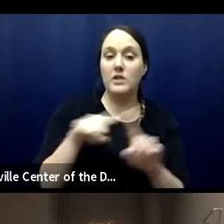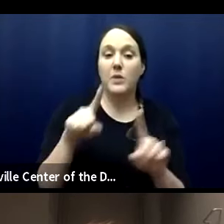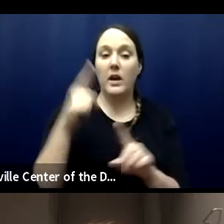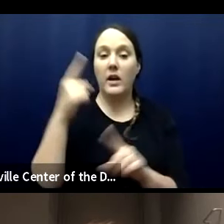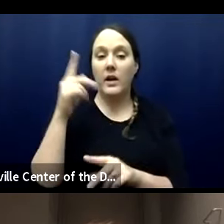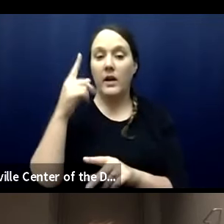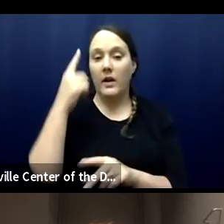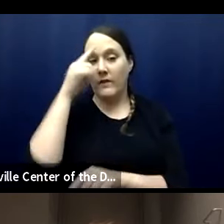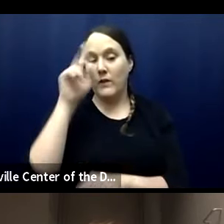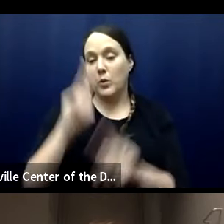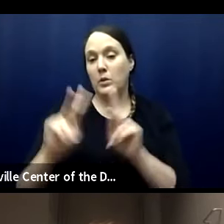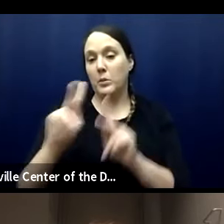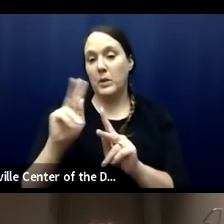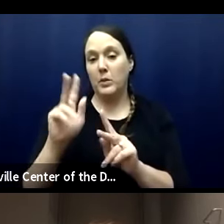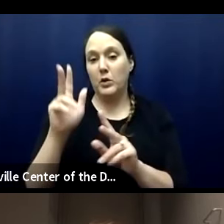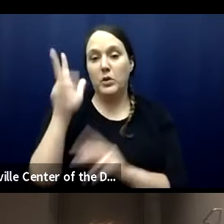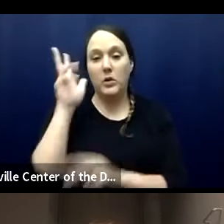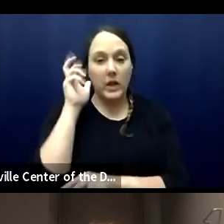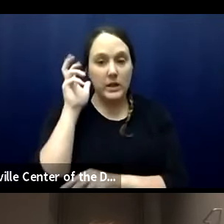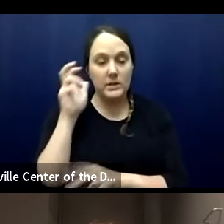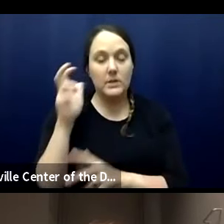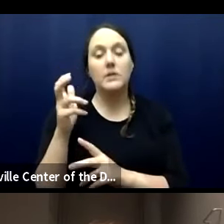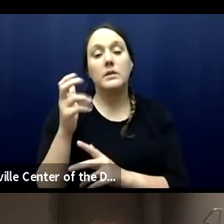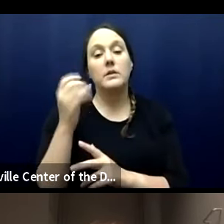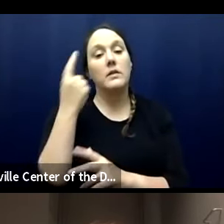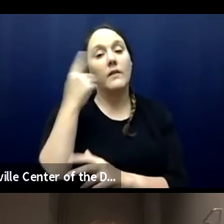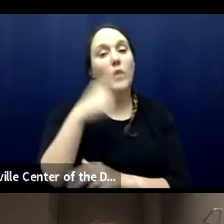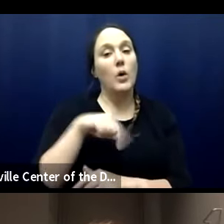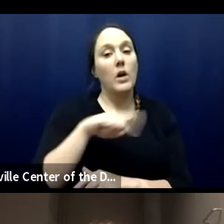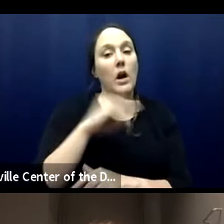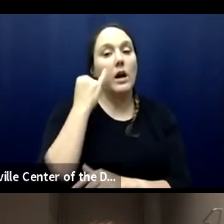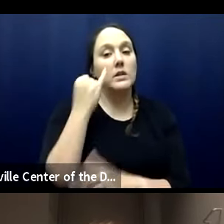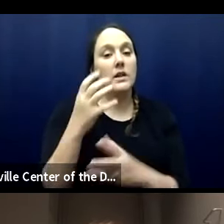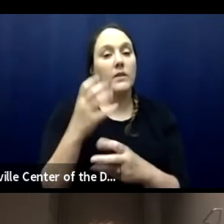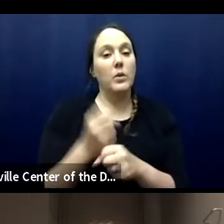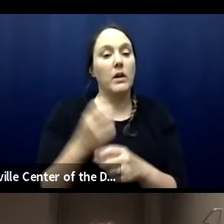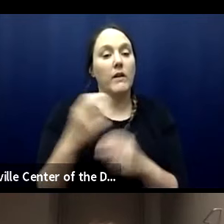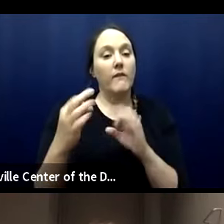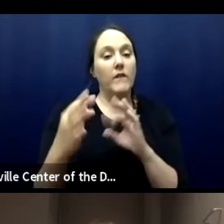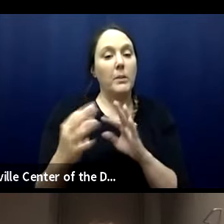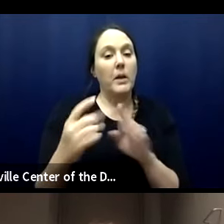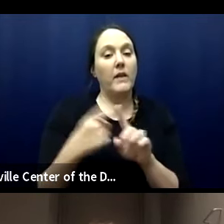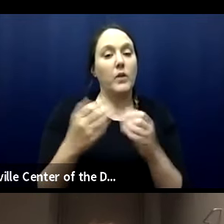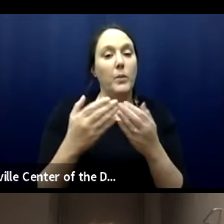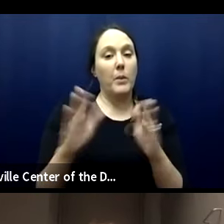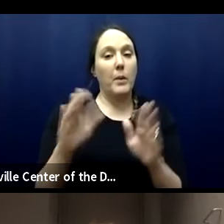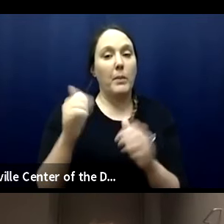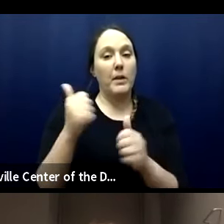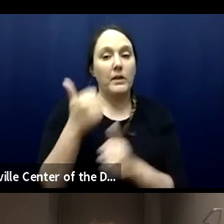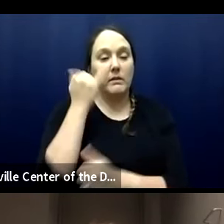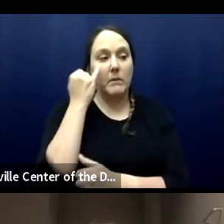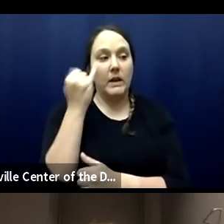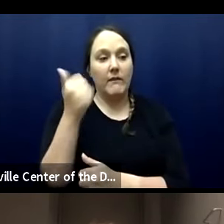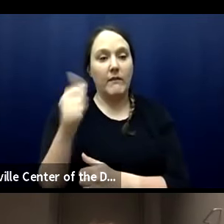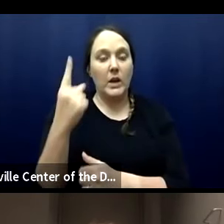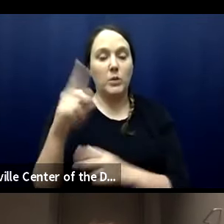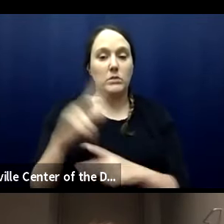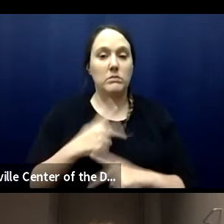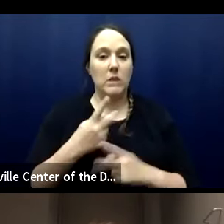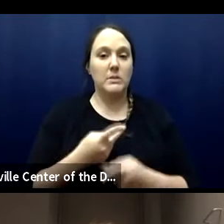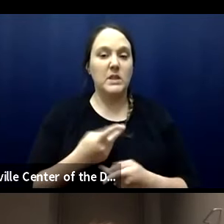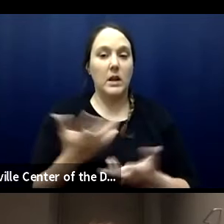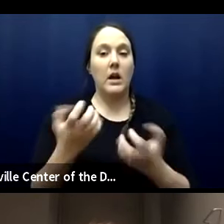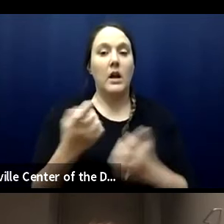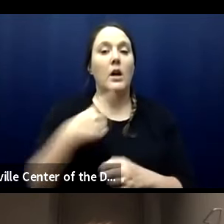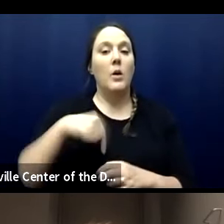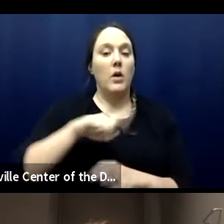listeners and for us, if we get some feedback from the public, you know, if anyone's up in arms, I want them to be I want us to